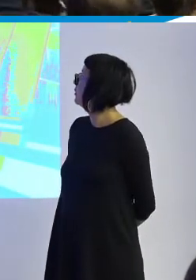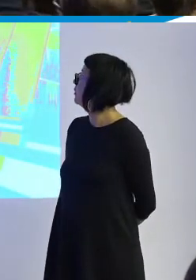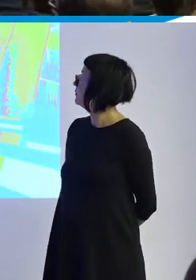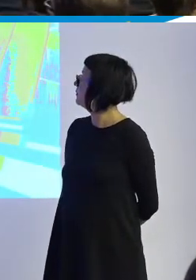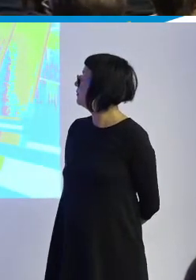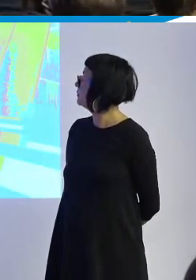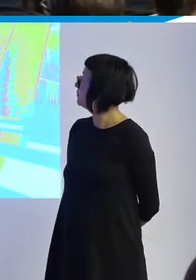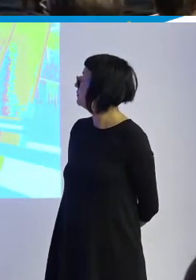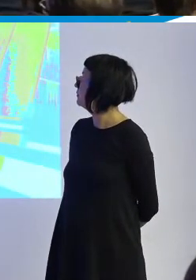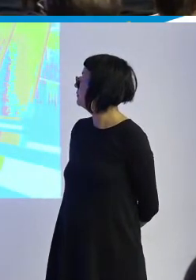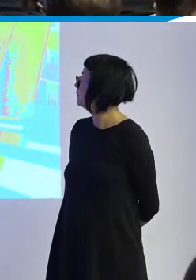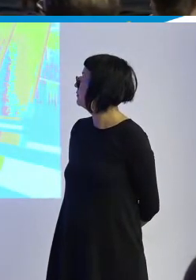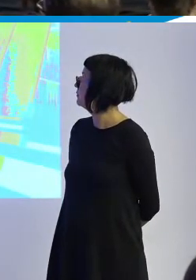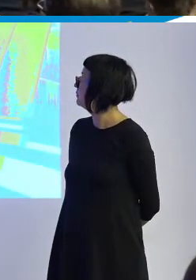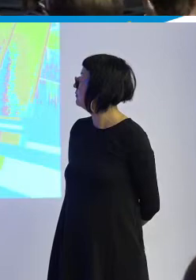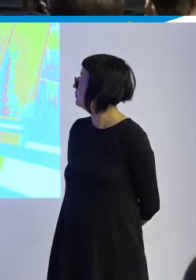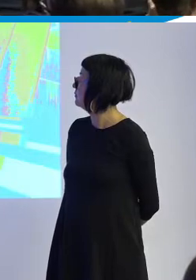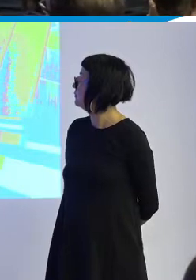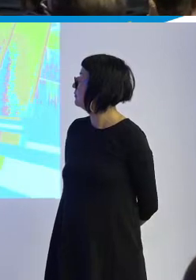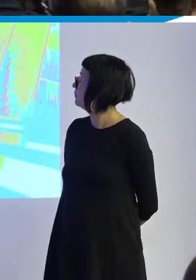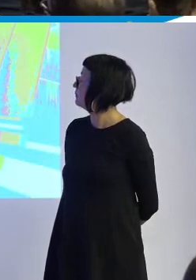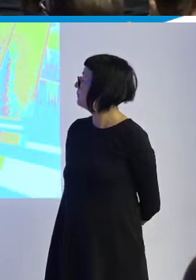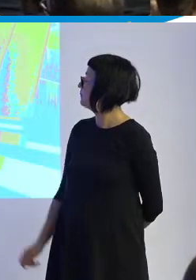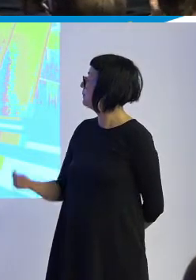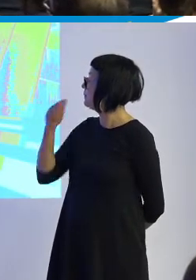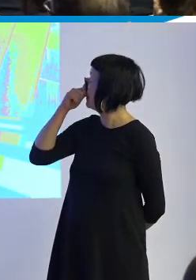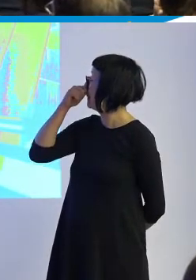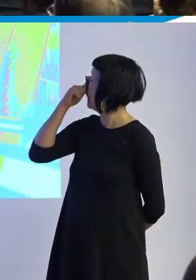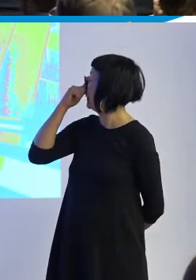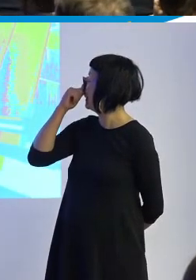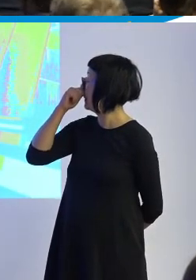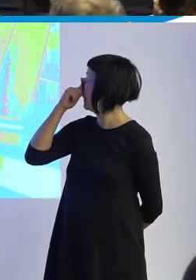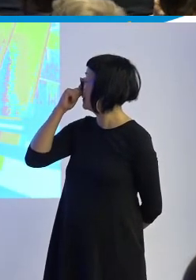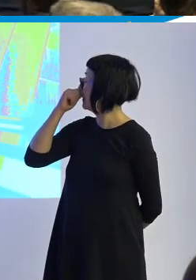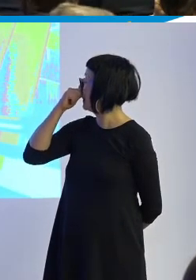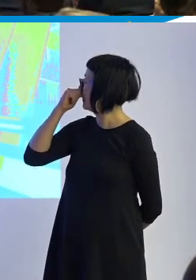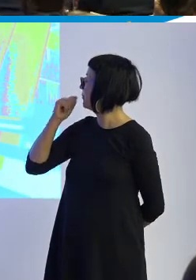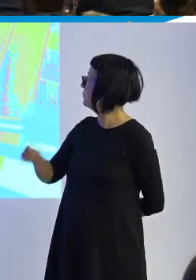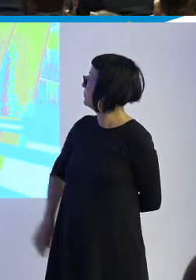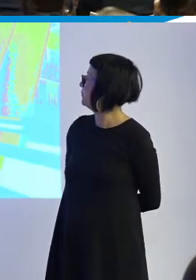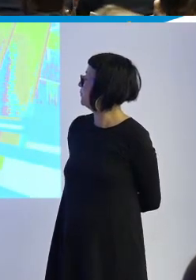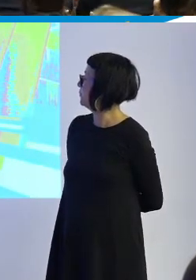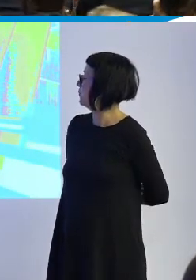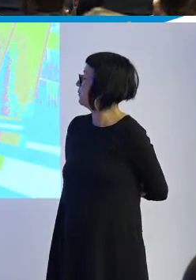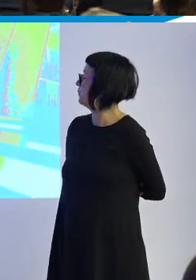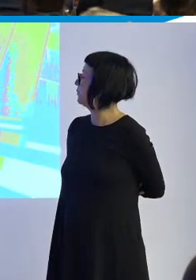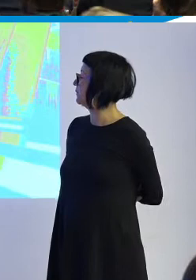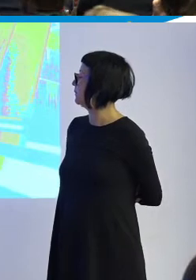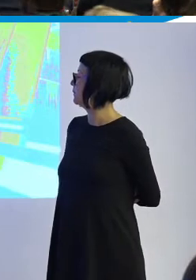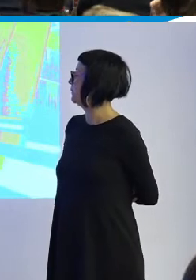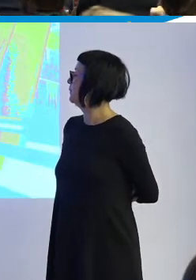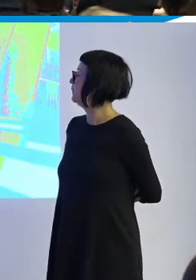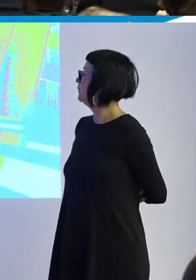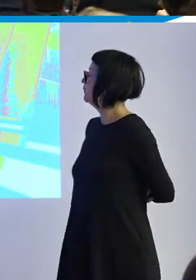Panasonic has been in the nursing business for over 18 years in nursing they are always looking for ways to improve the